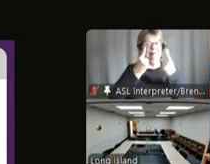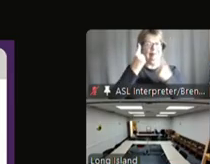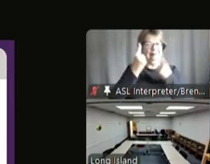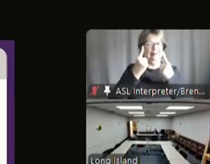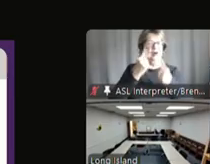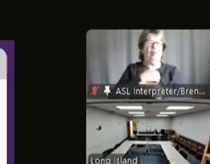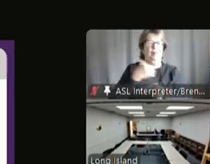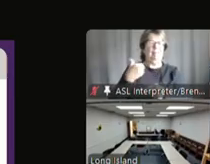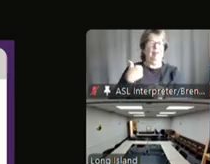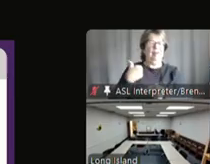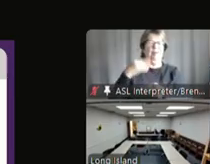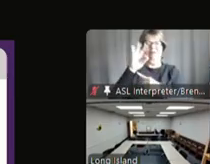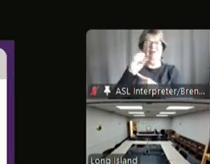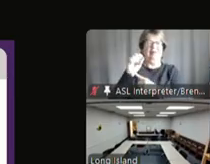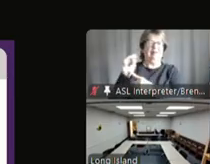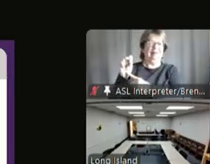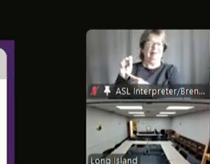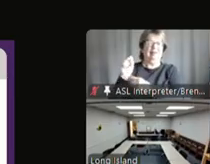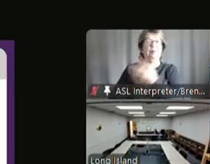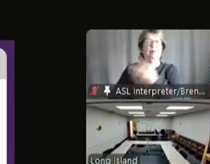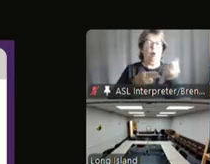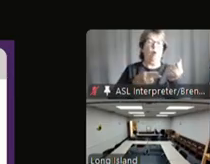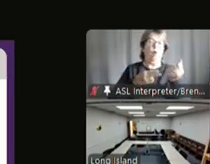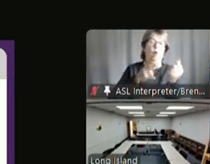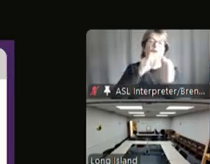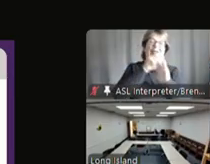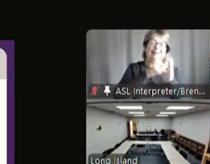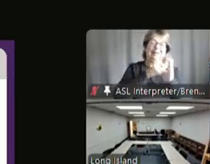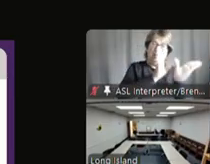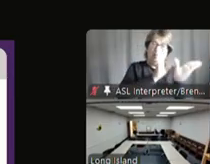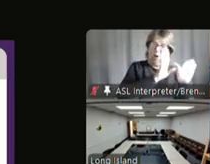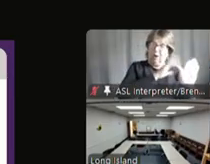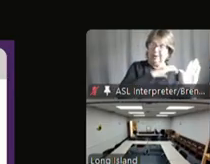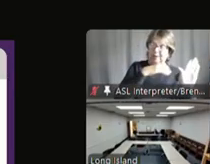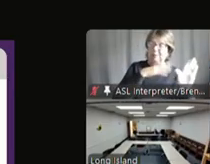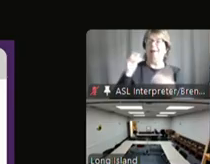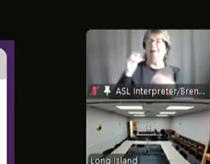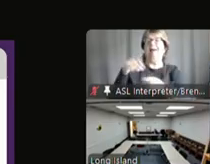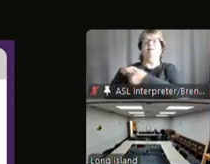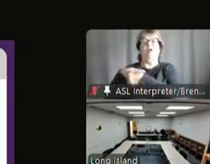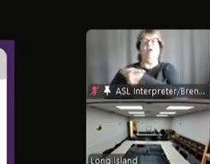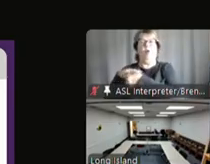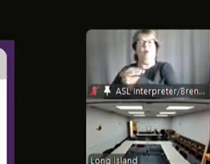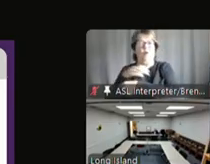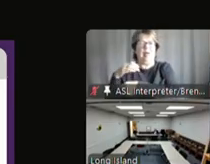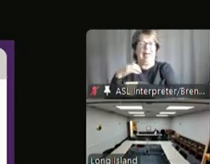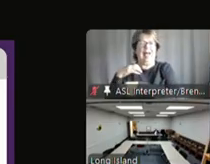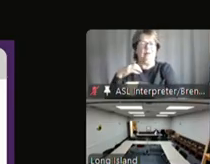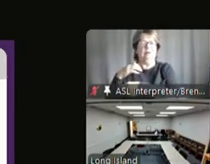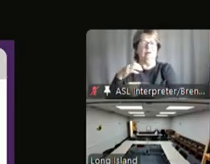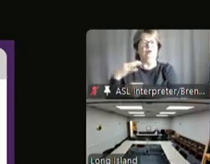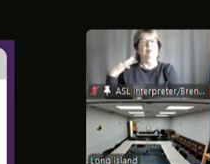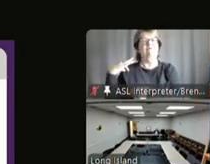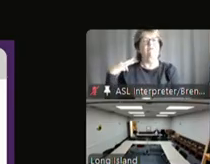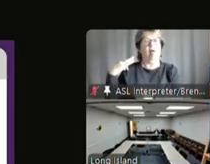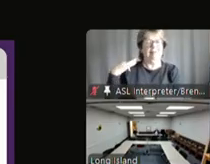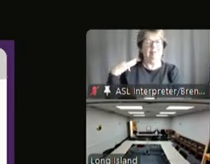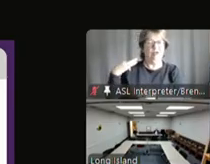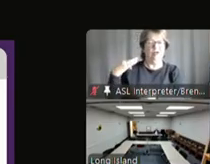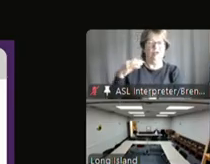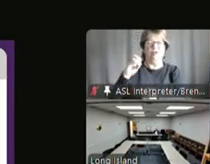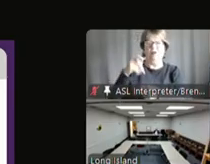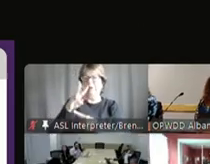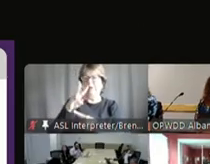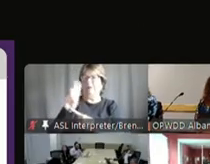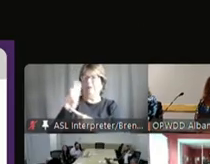of FSS, both the statewide committee and the local councils, to be volunteers of